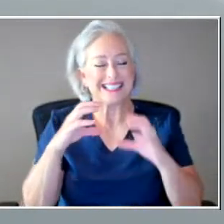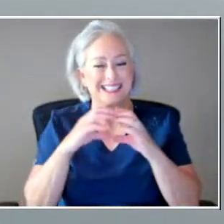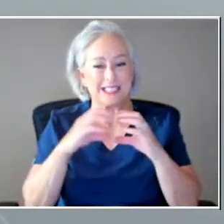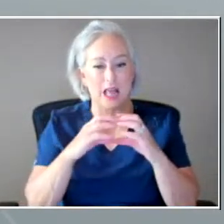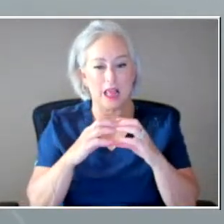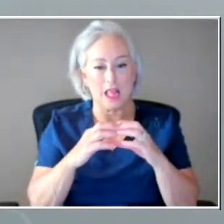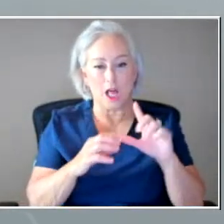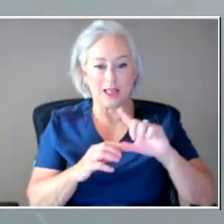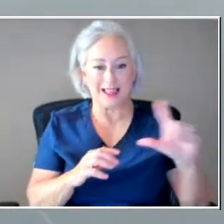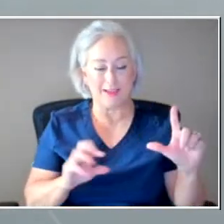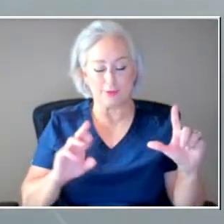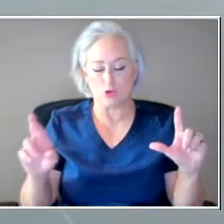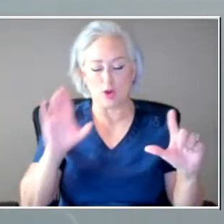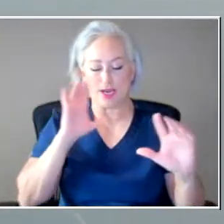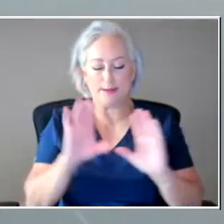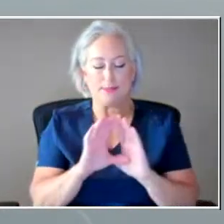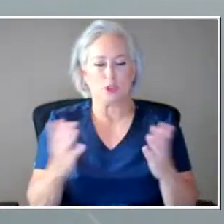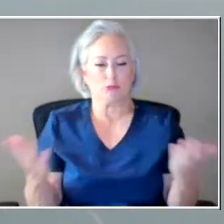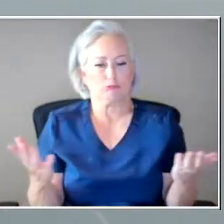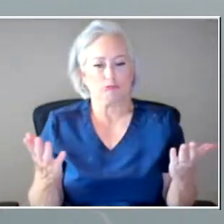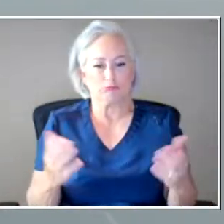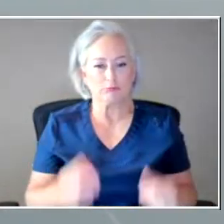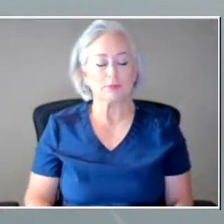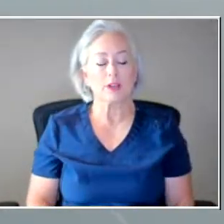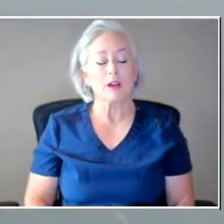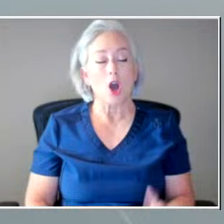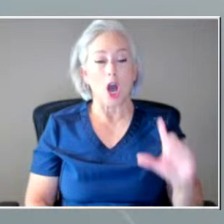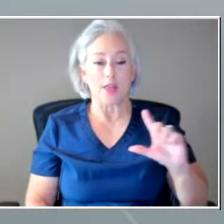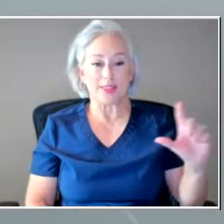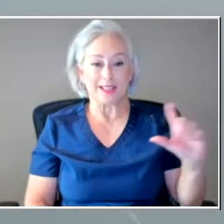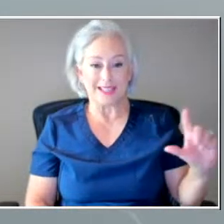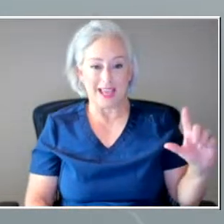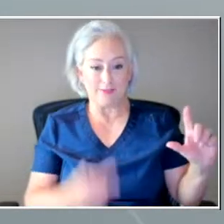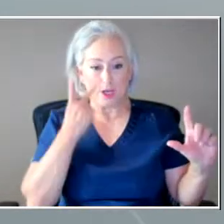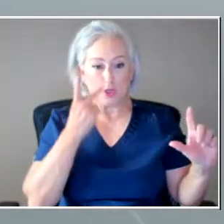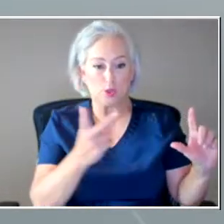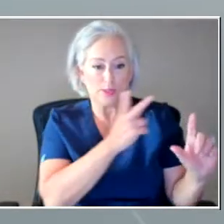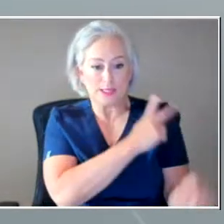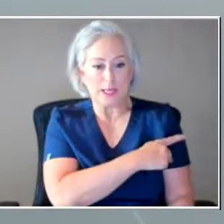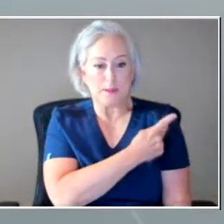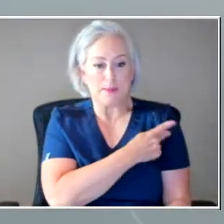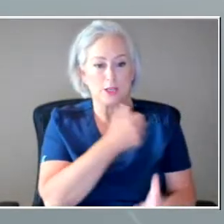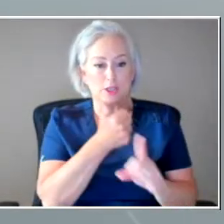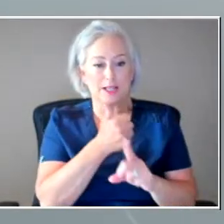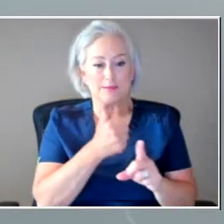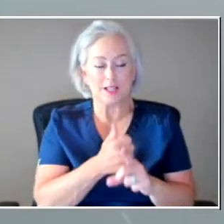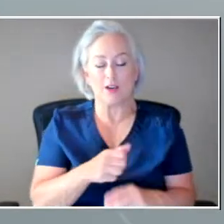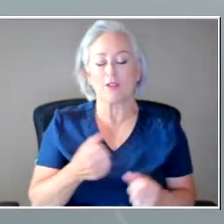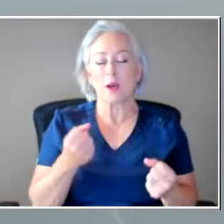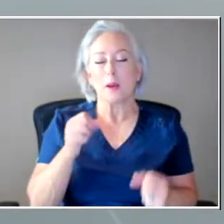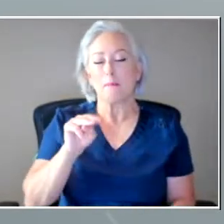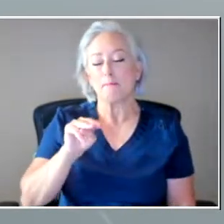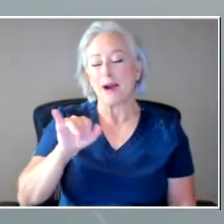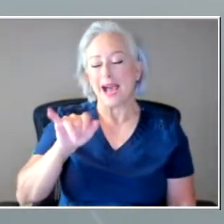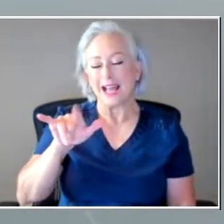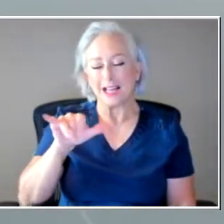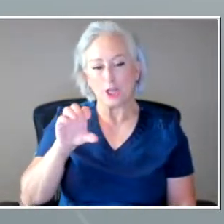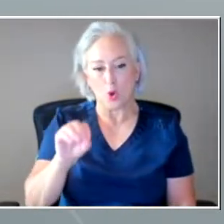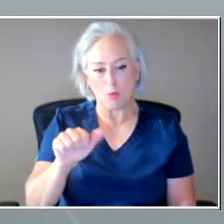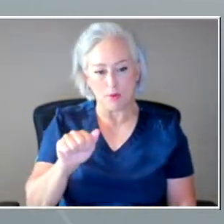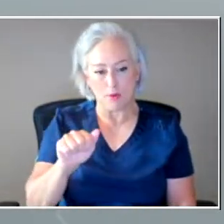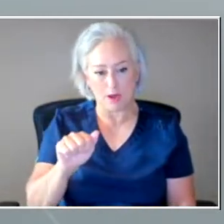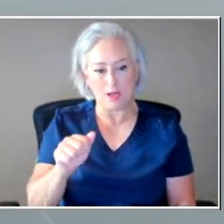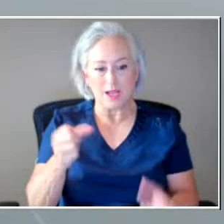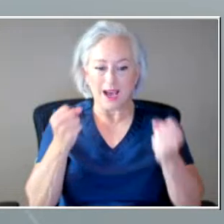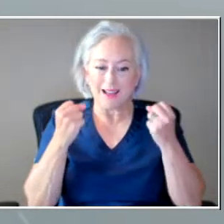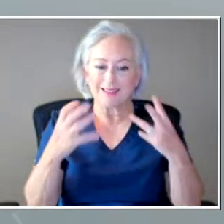on the right. Right. So on the left there you see a patient dealing with myeloma with extensive amount of bone